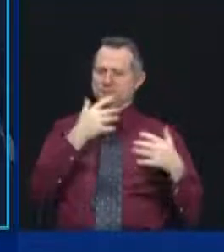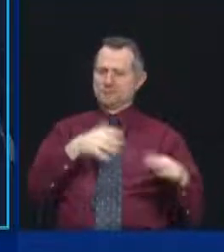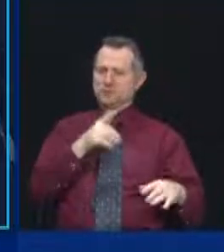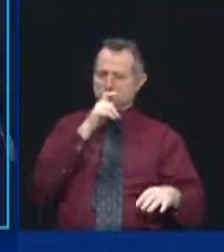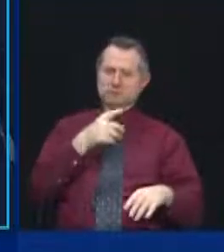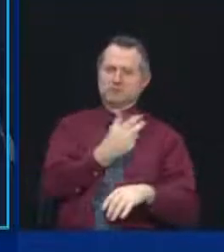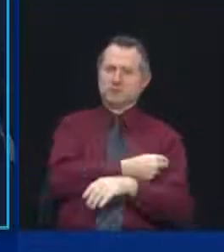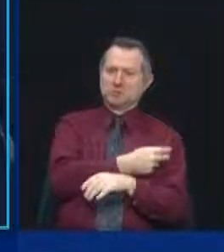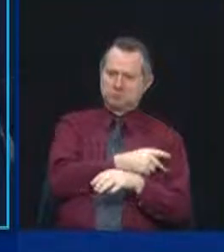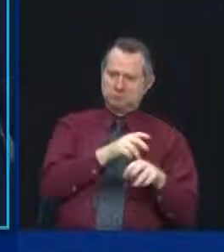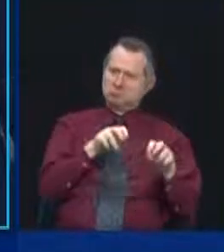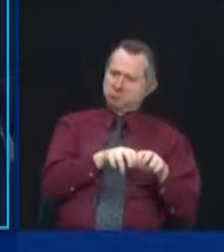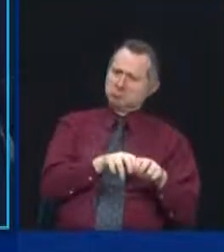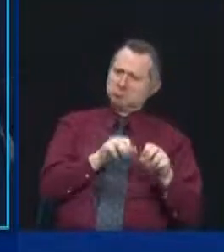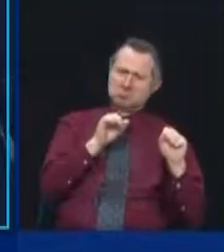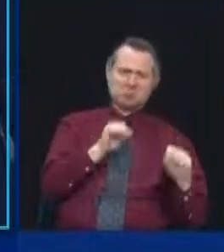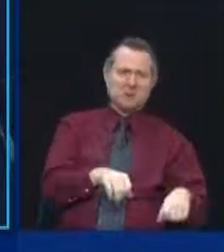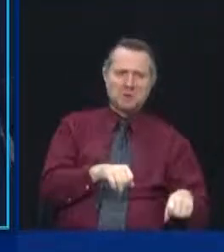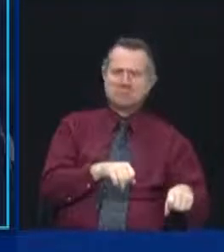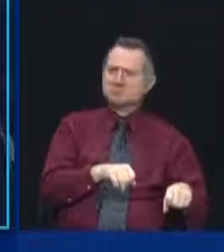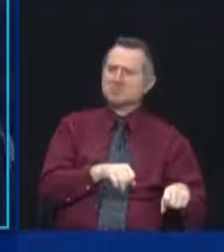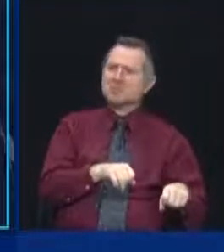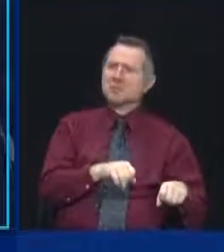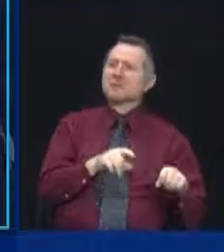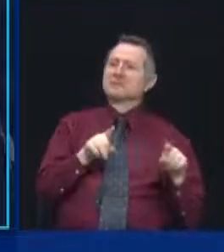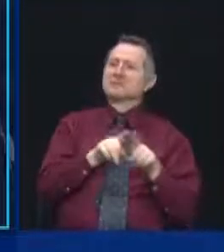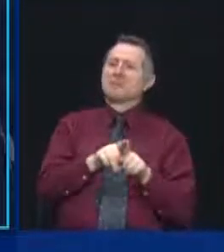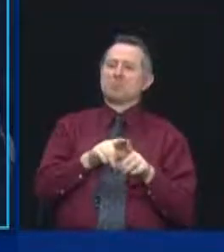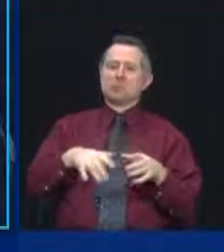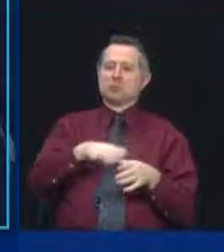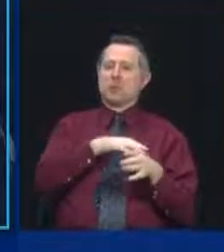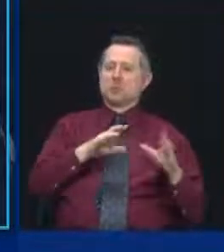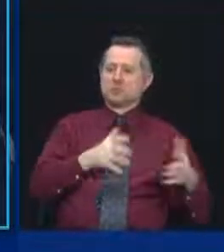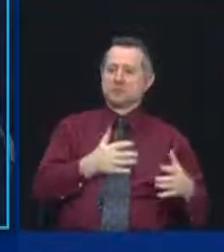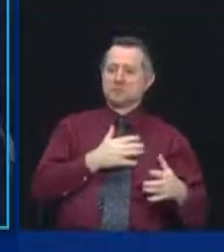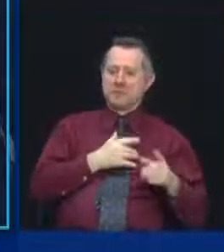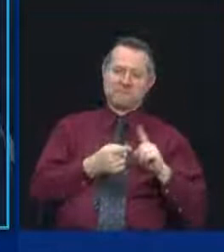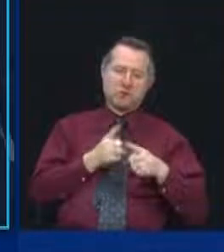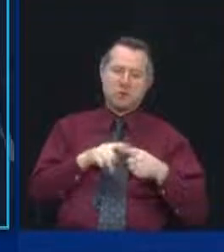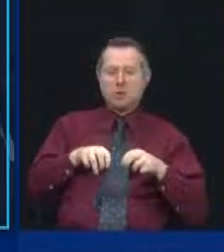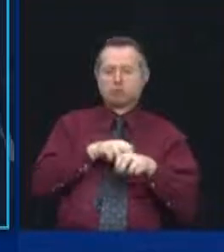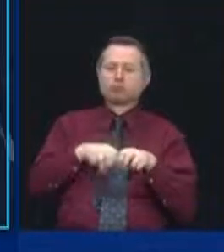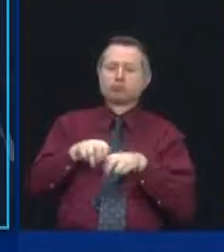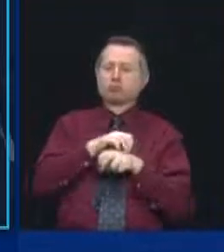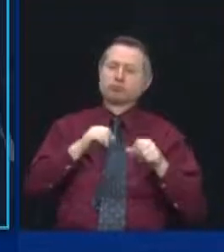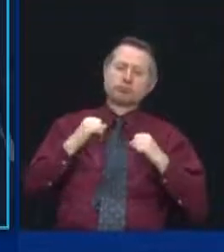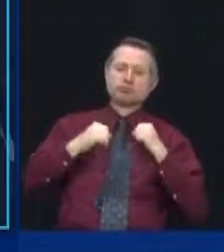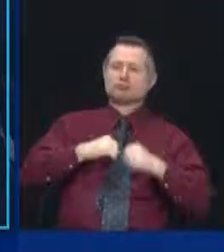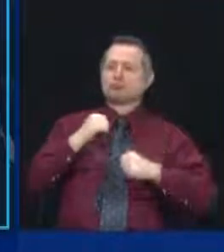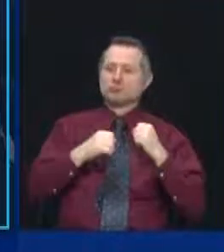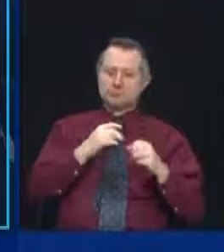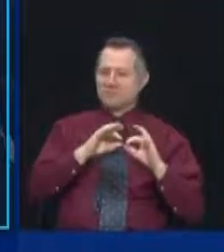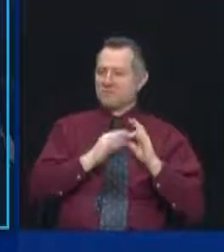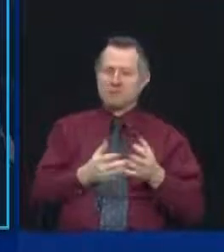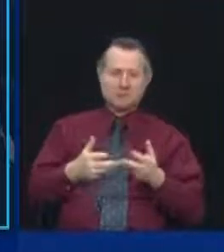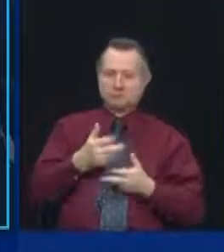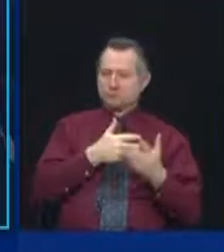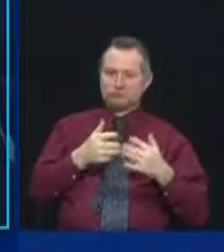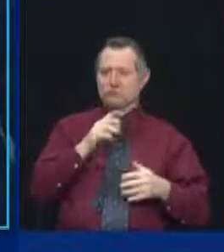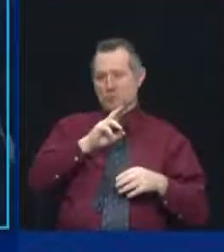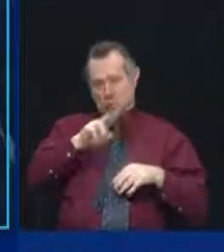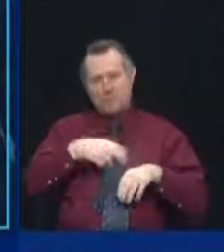to each other in a section, sit next to your friends, sit next to your family, just